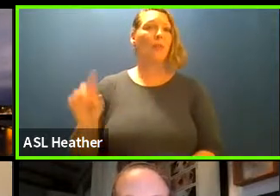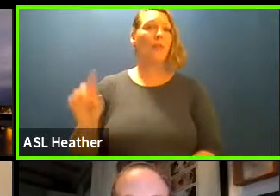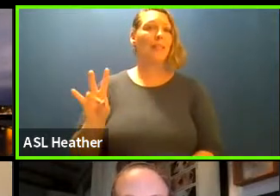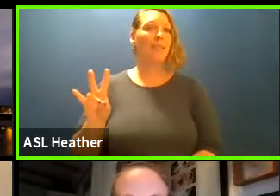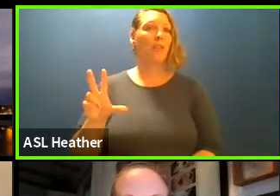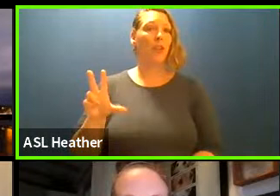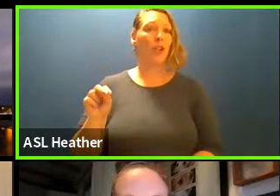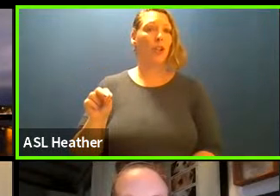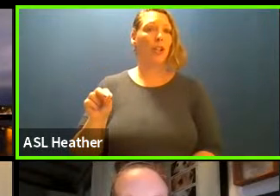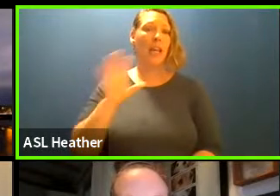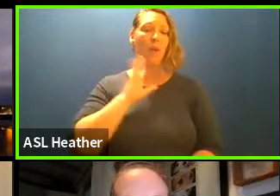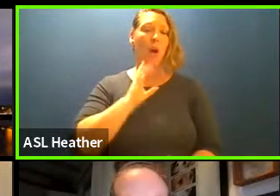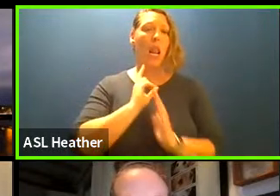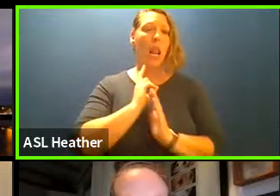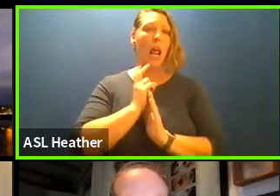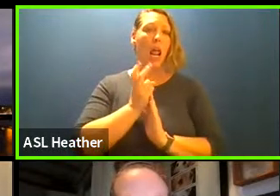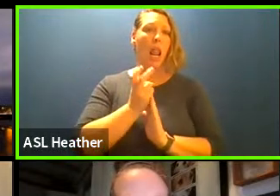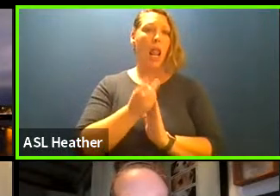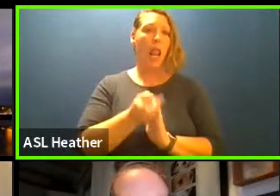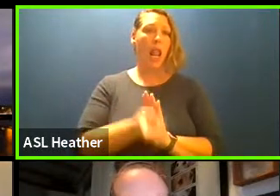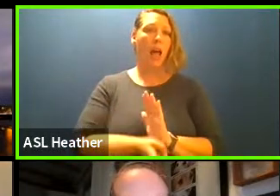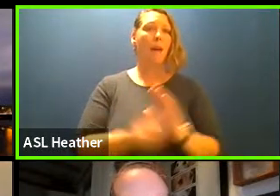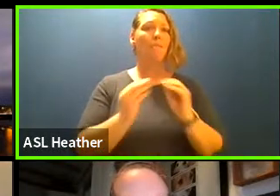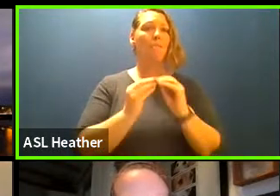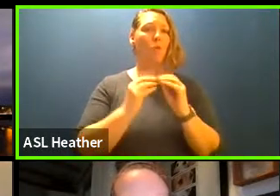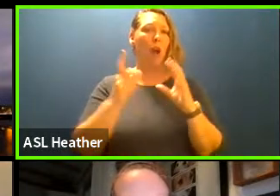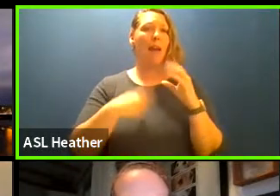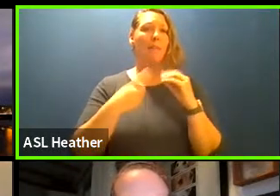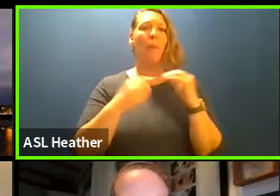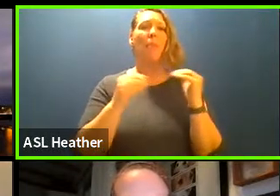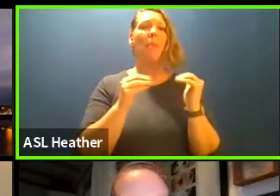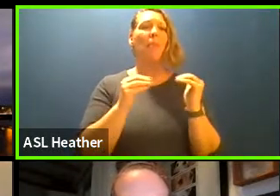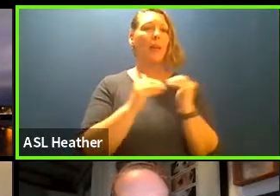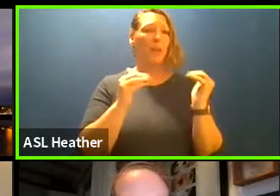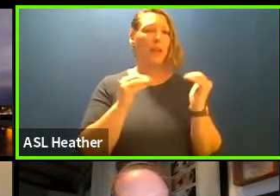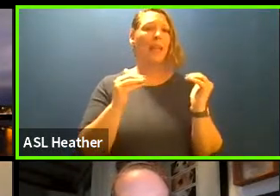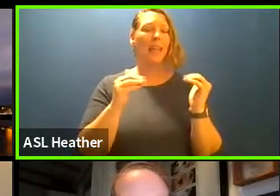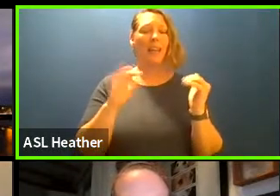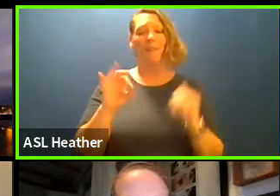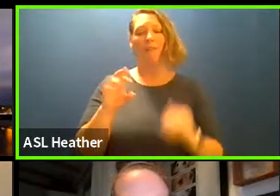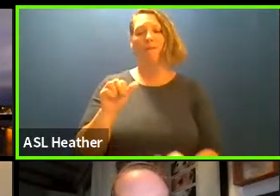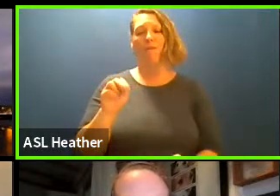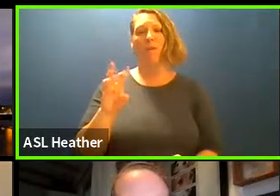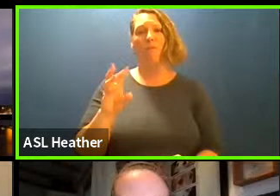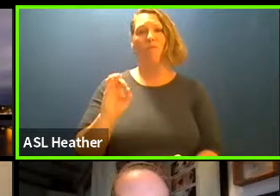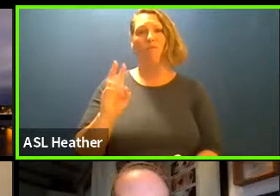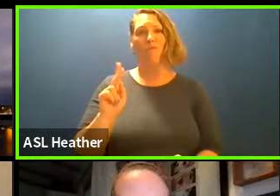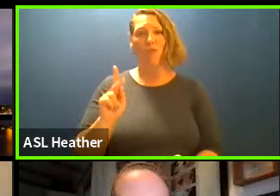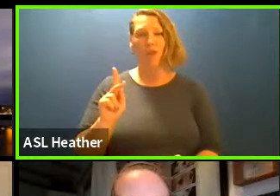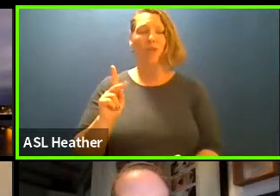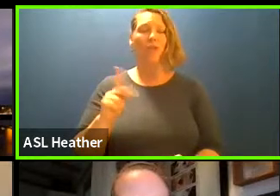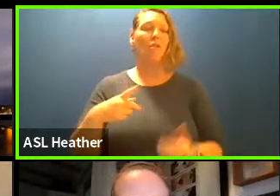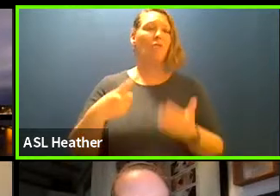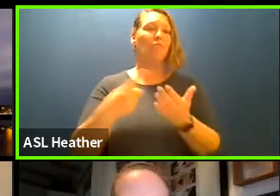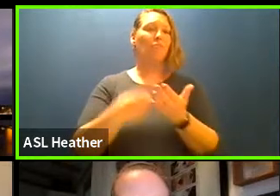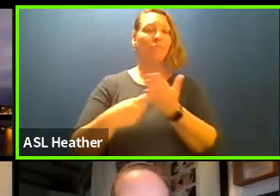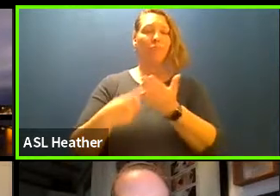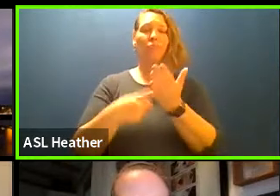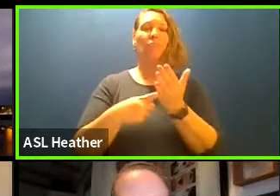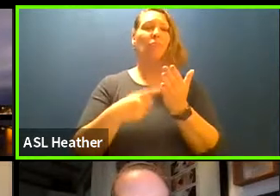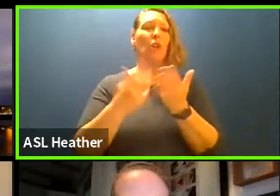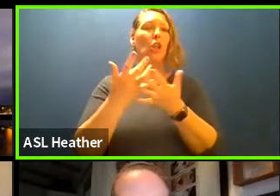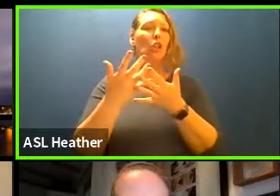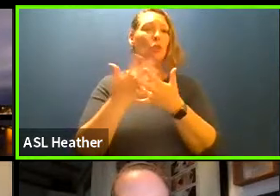will dive deeper into our equity framework, equity lens. We will discuss screening criteria and